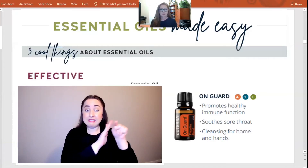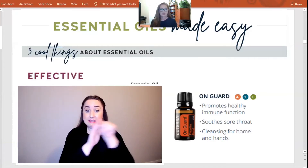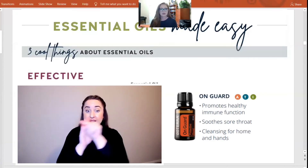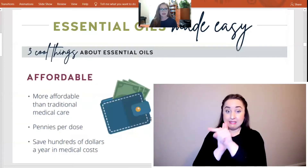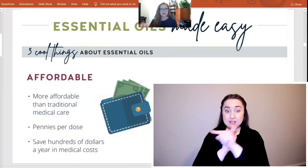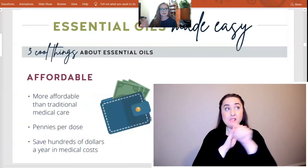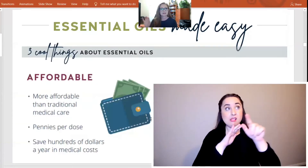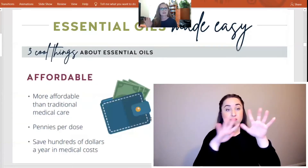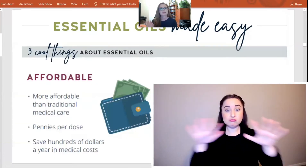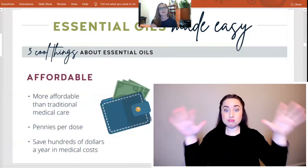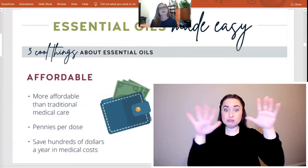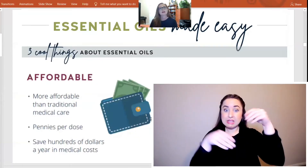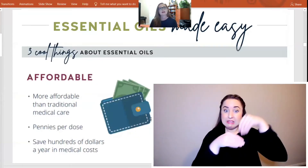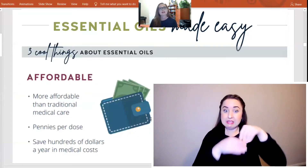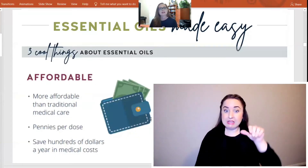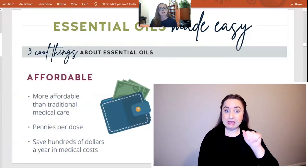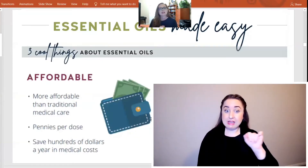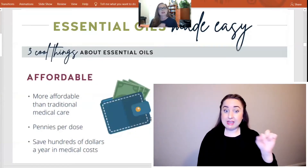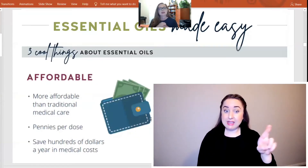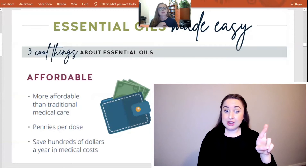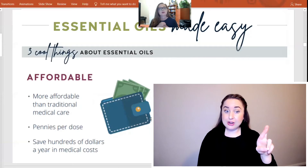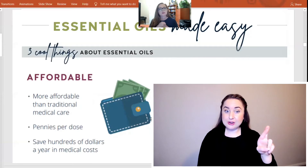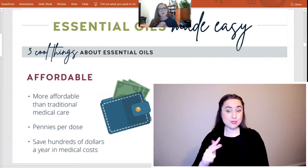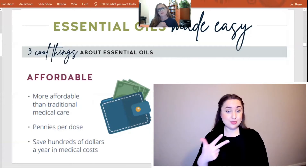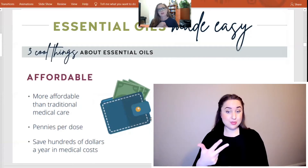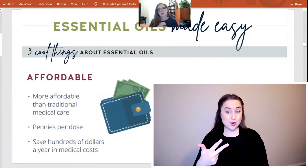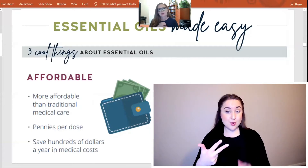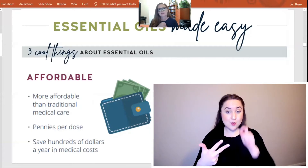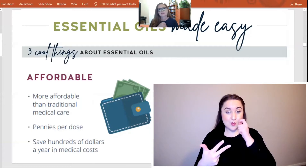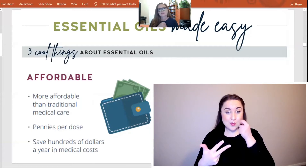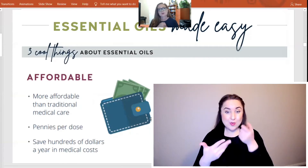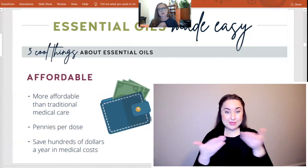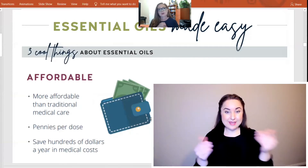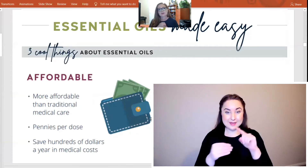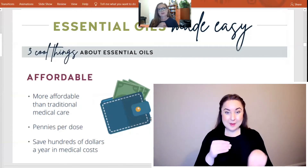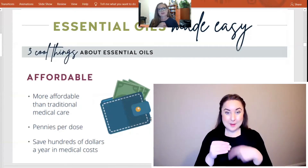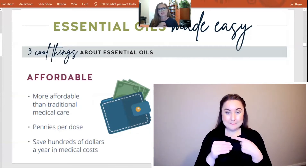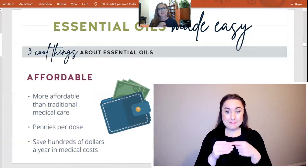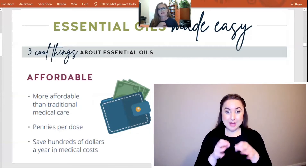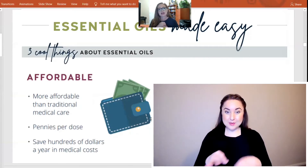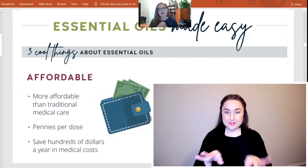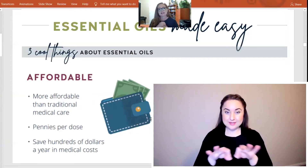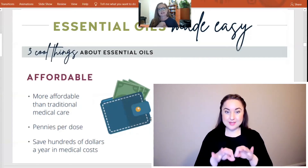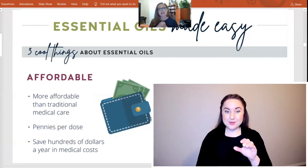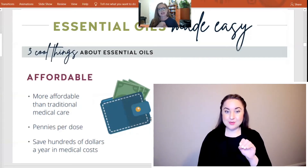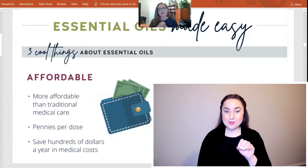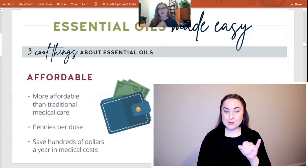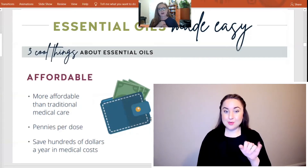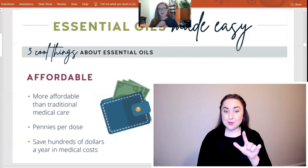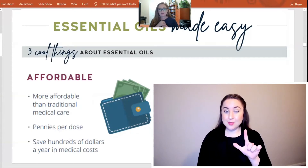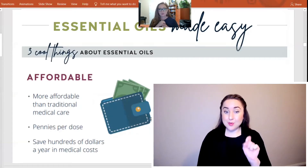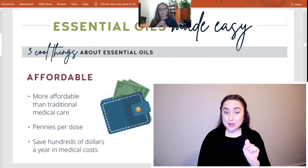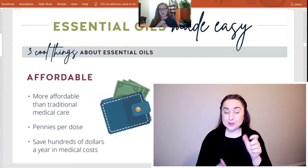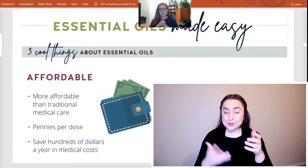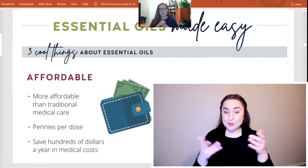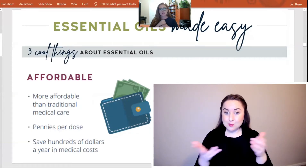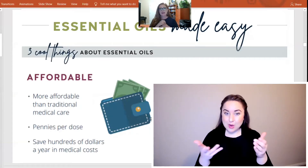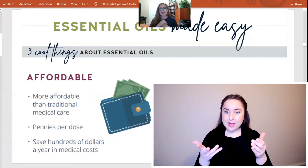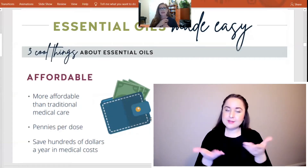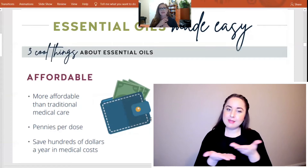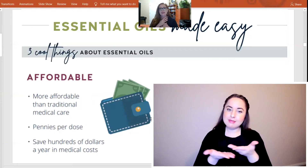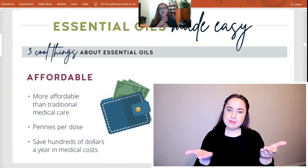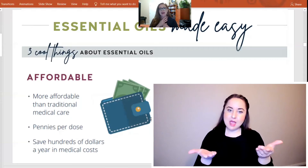All right. The third cool thing about essential oils is that they are affordable